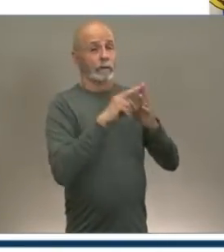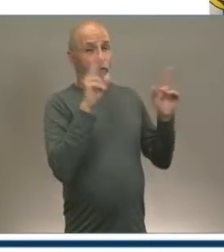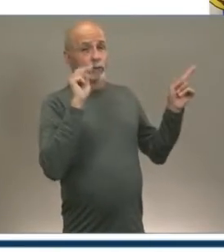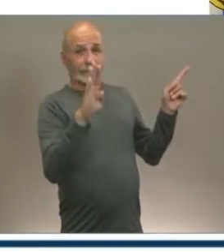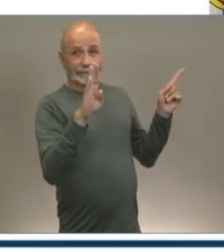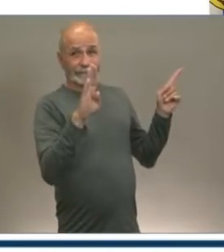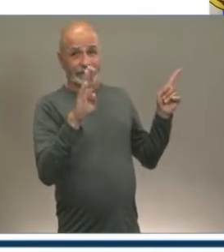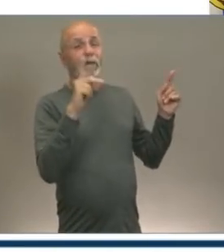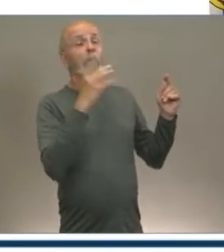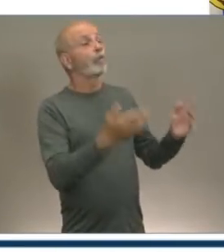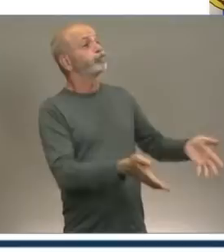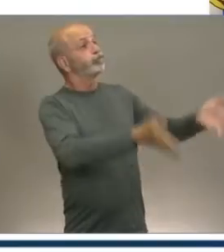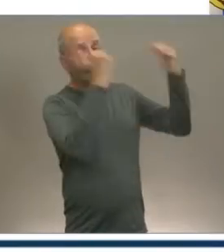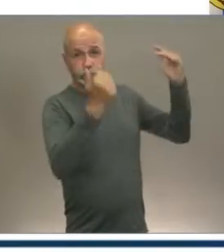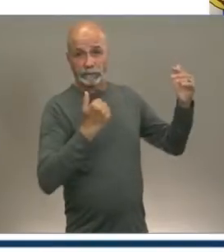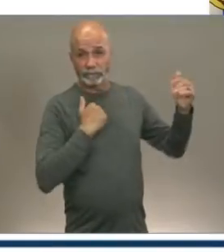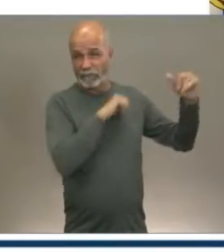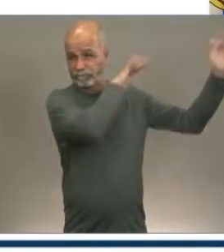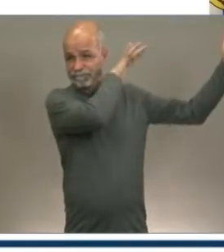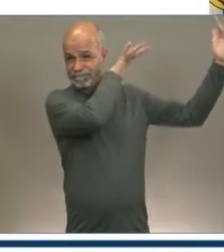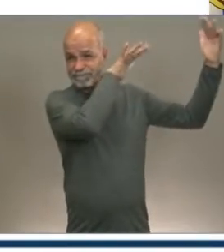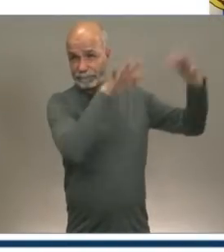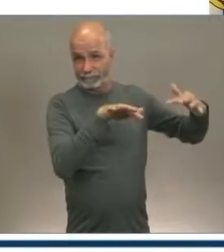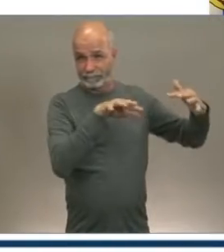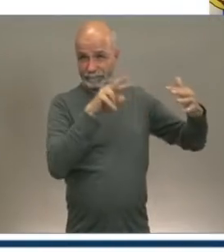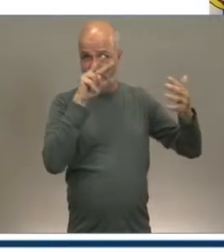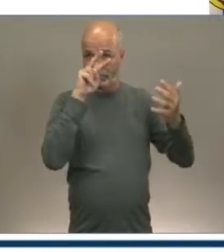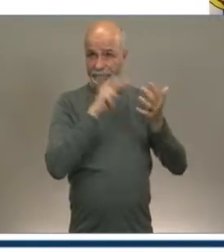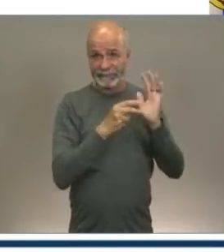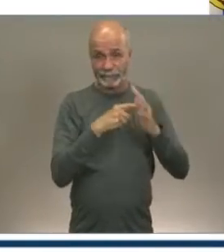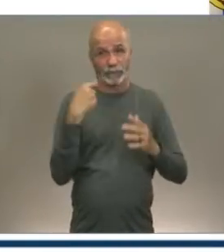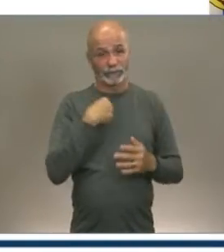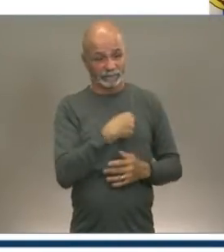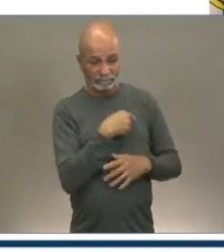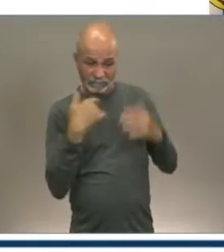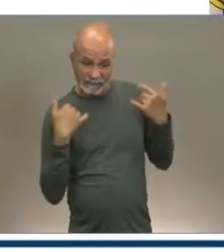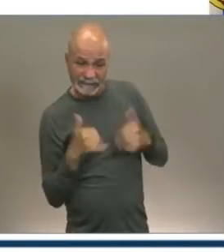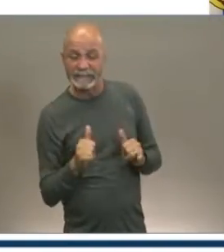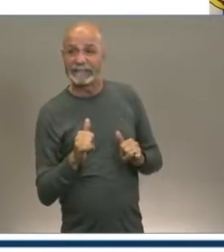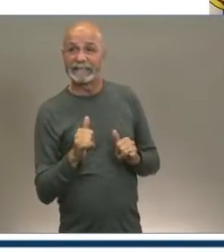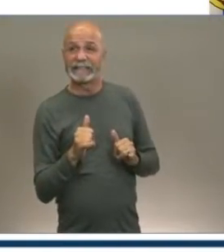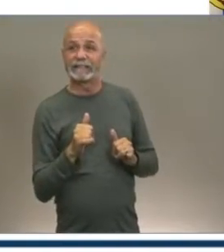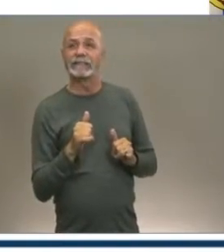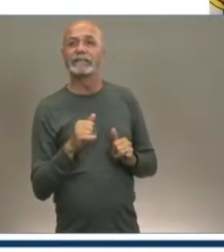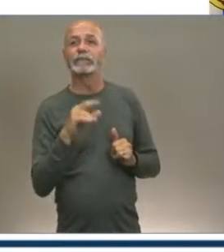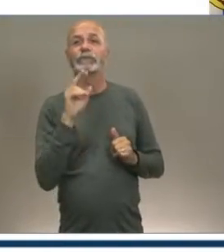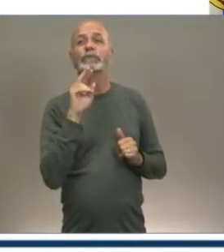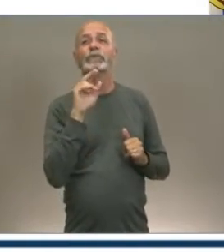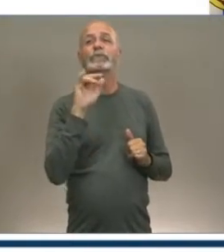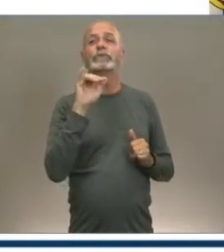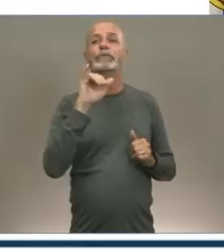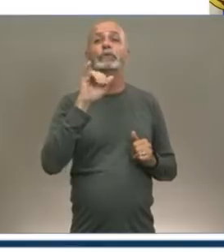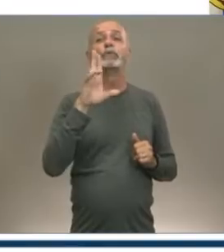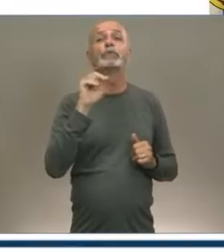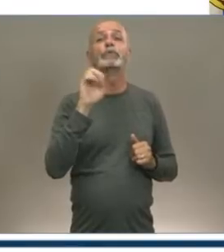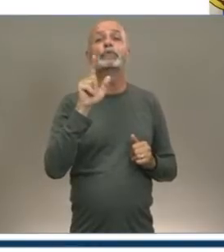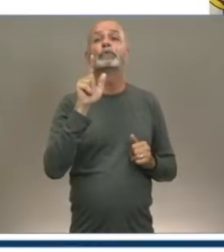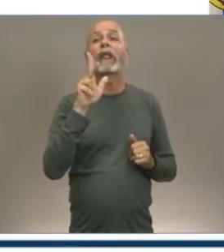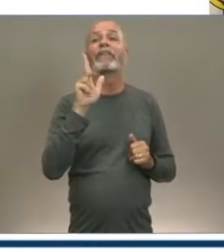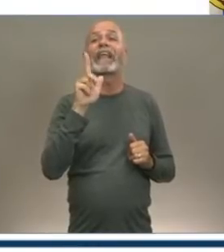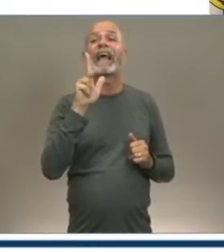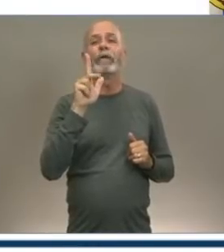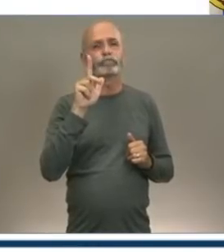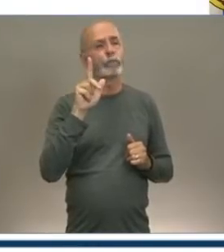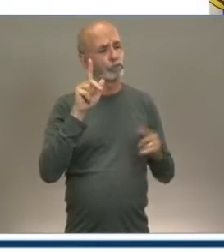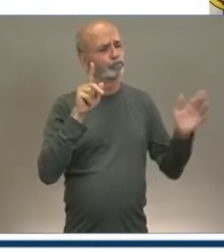is working. Are you still planning on opening to New Brunswick on June 23rd with no restrictions? And